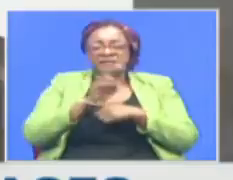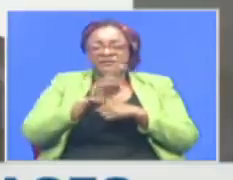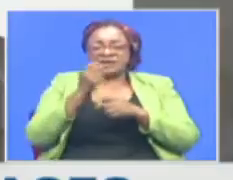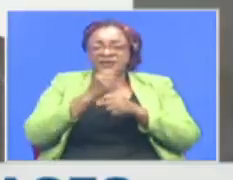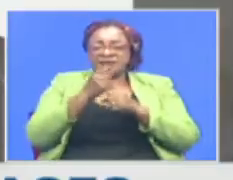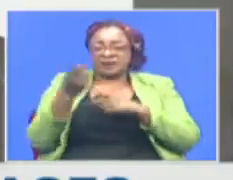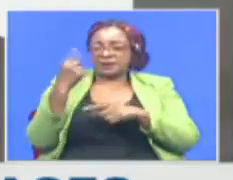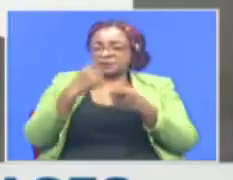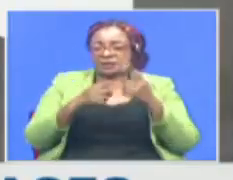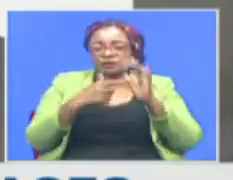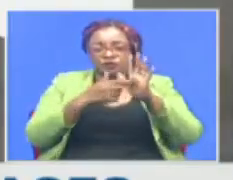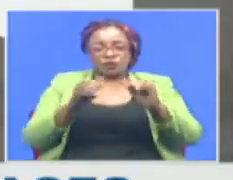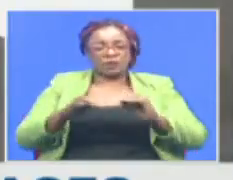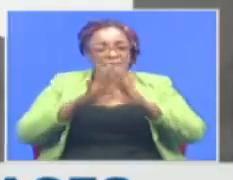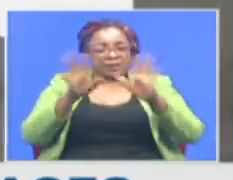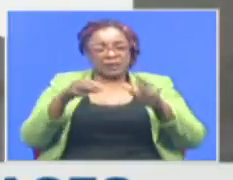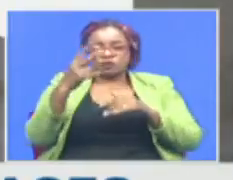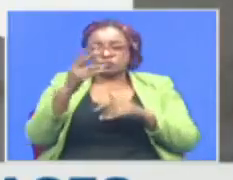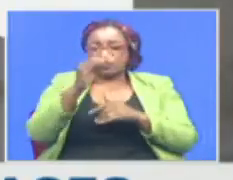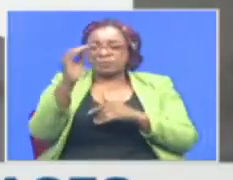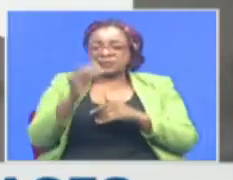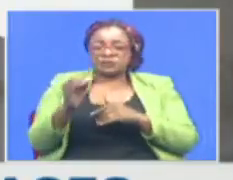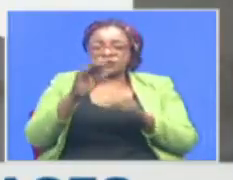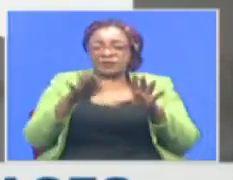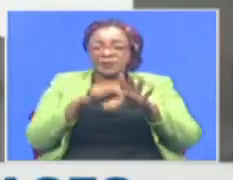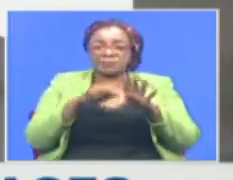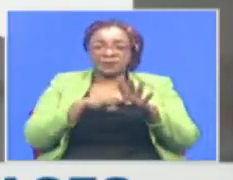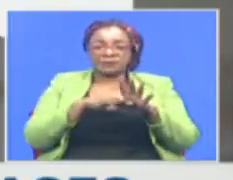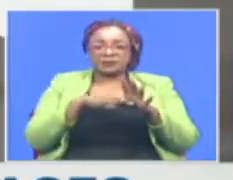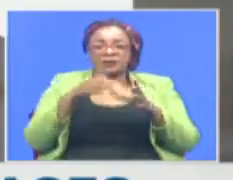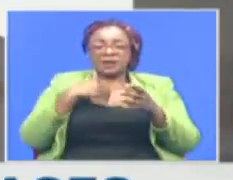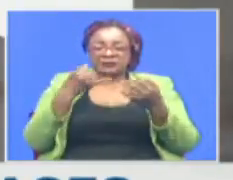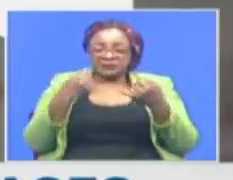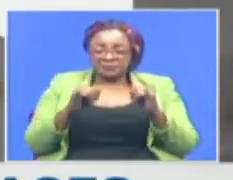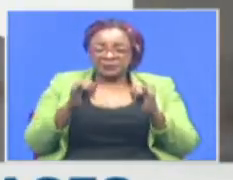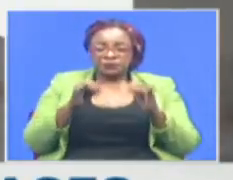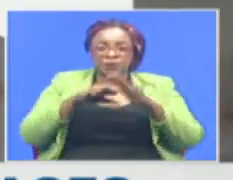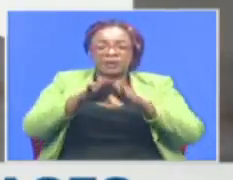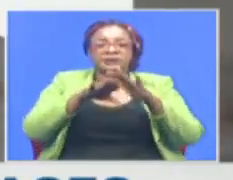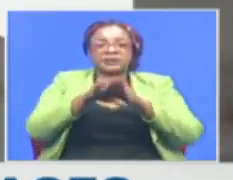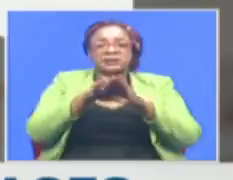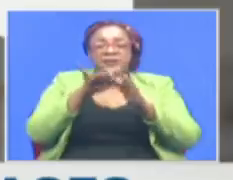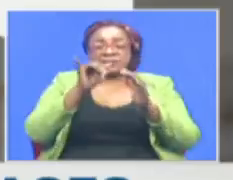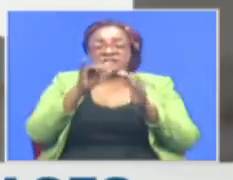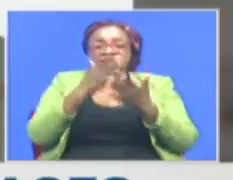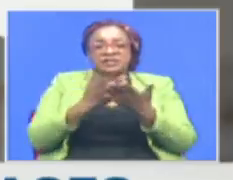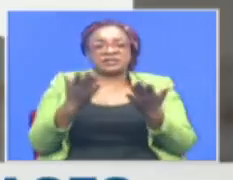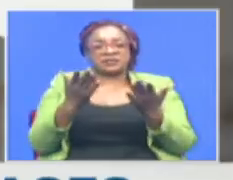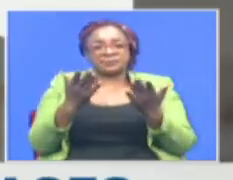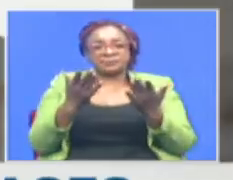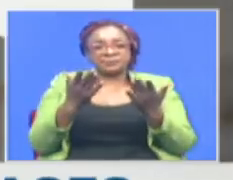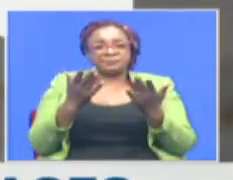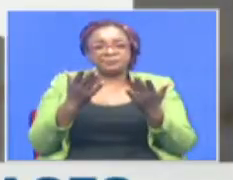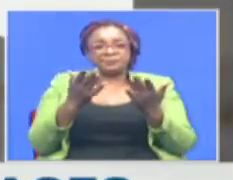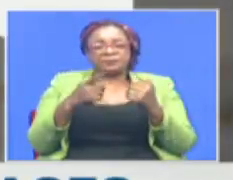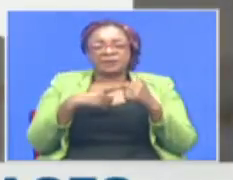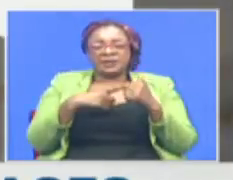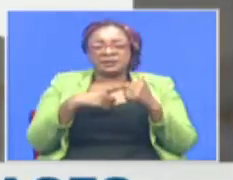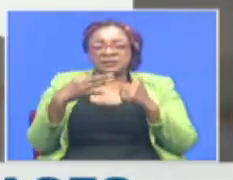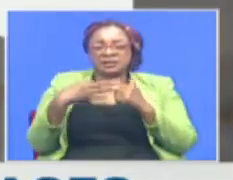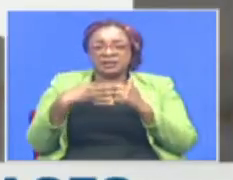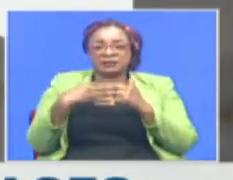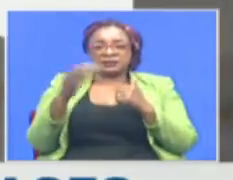year indicated that only 2% of members had attempted to access this facility. 68%